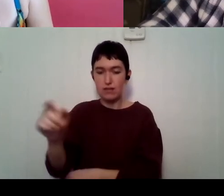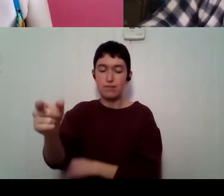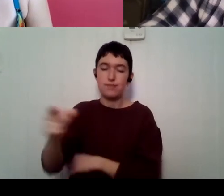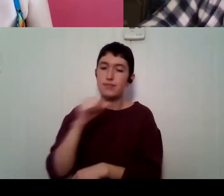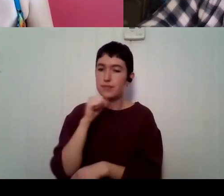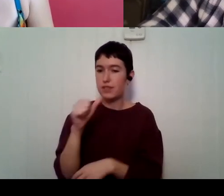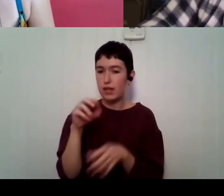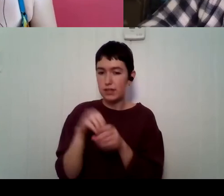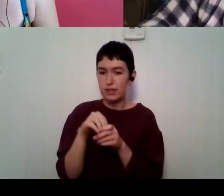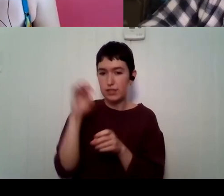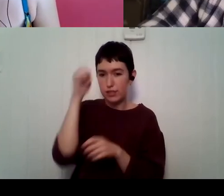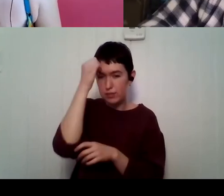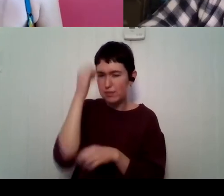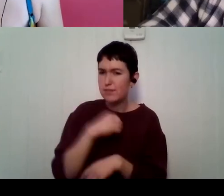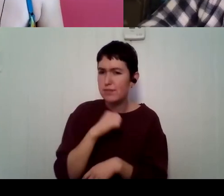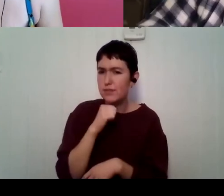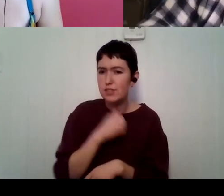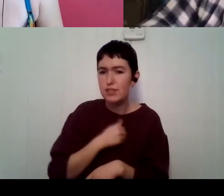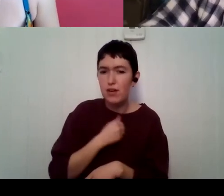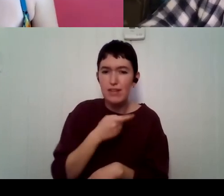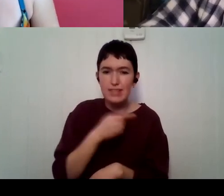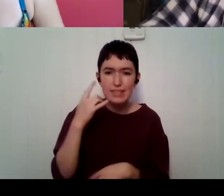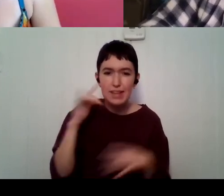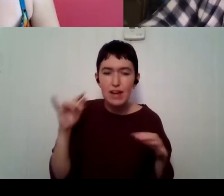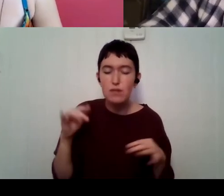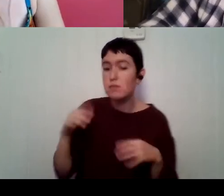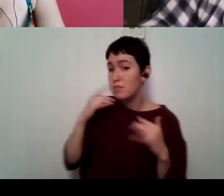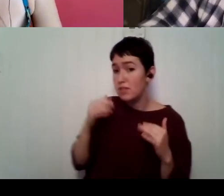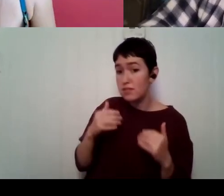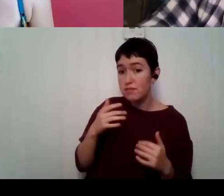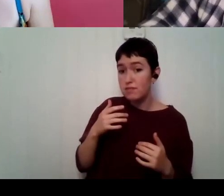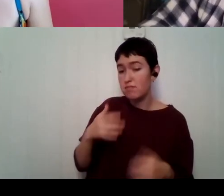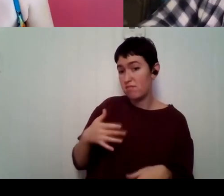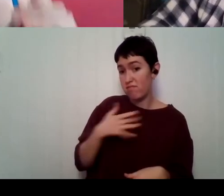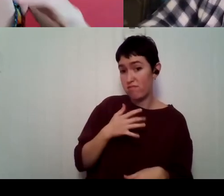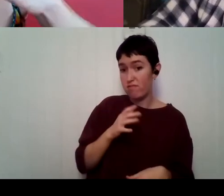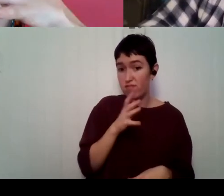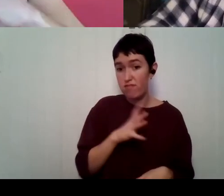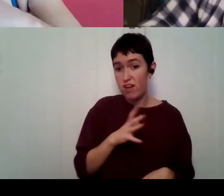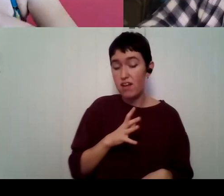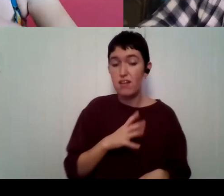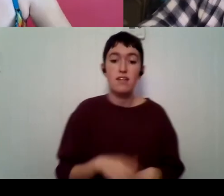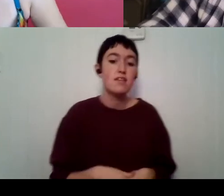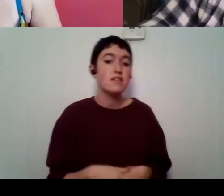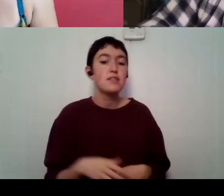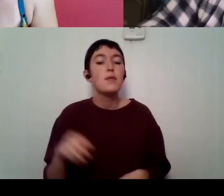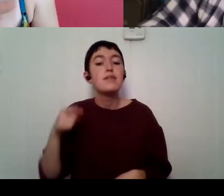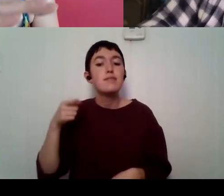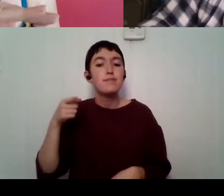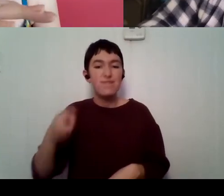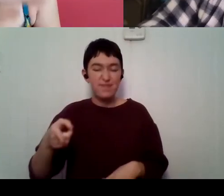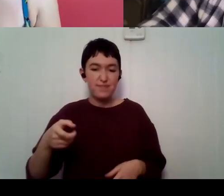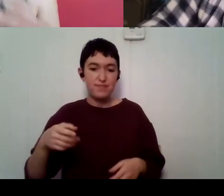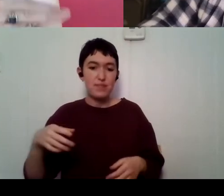Japan. Sorry for that sound. They're doing electrical work. Okay, good, perfect. So the Japanese macaque is the highest latitude monkey. There's none